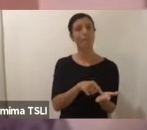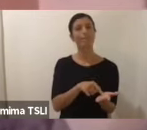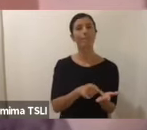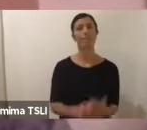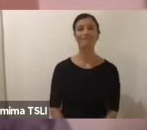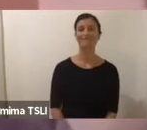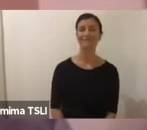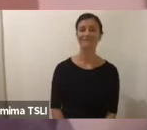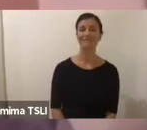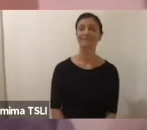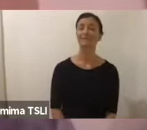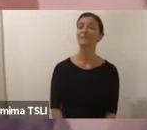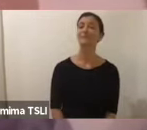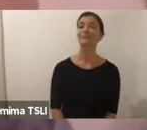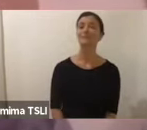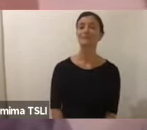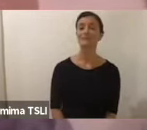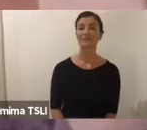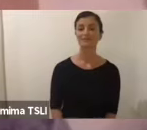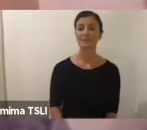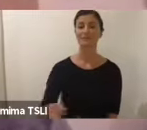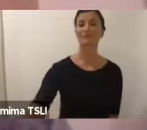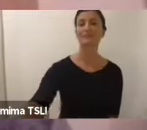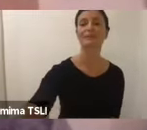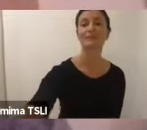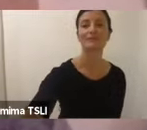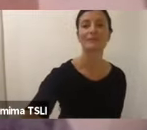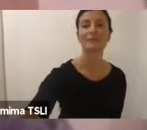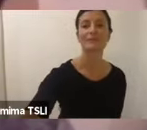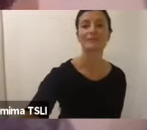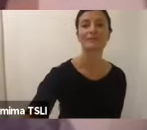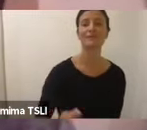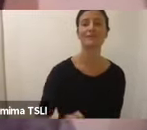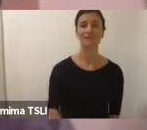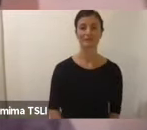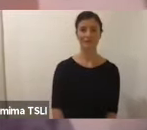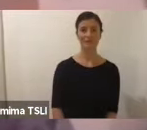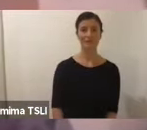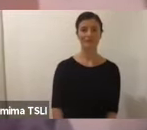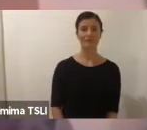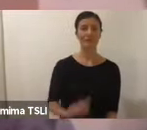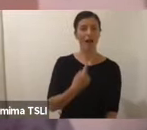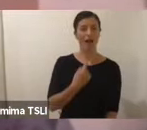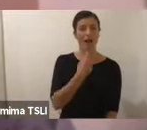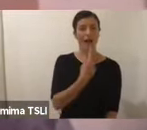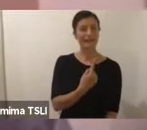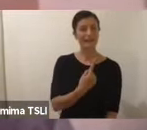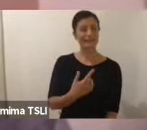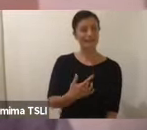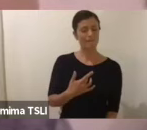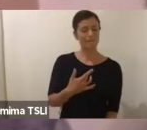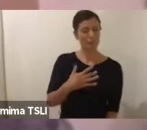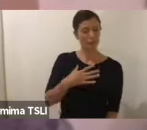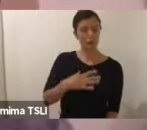i said earlier i didn't didn't really feel i need any courage i do need like quite a lot of courage now because